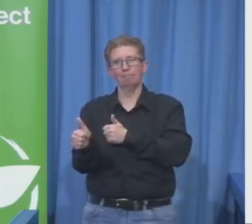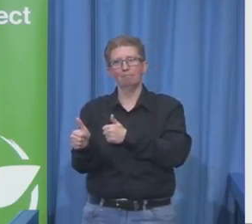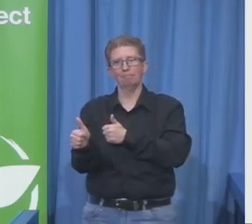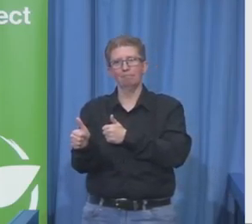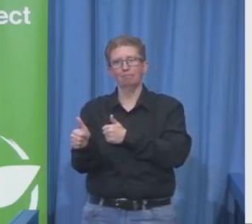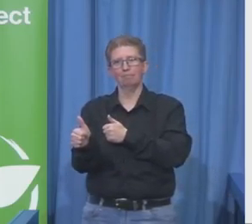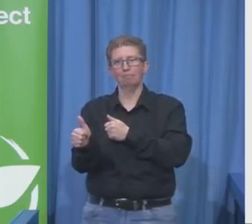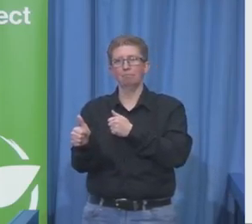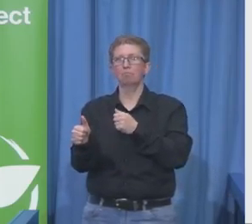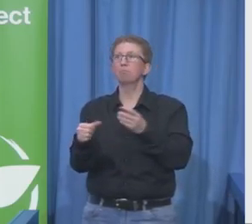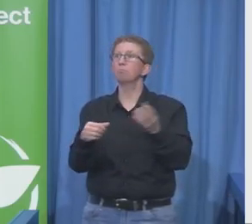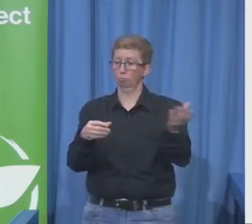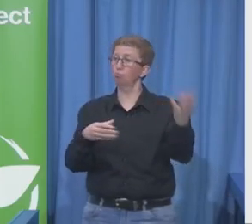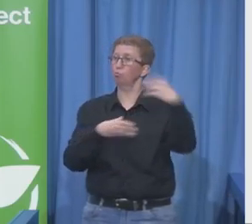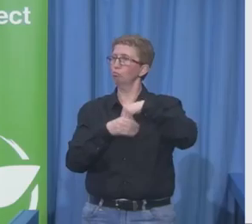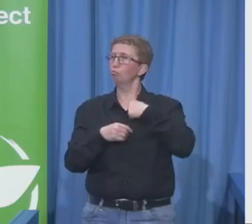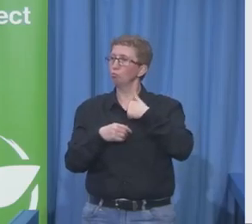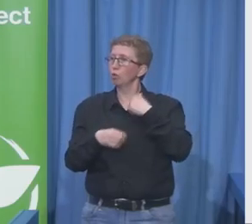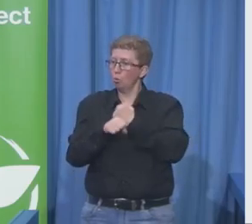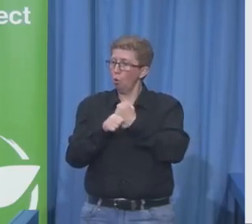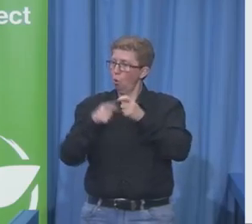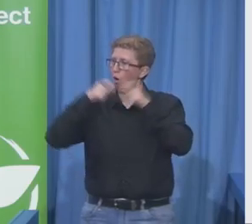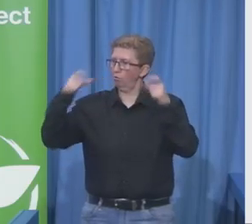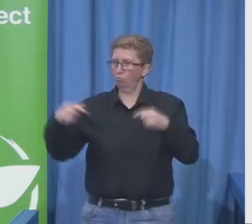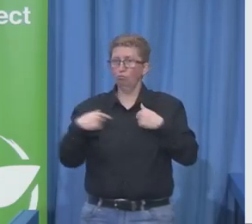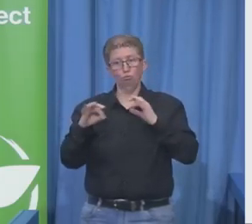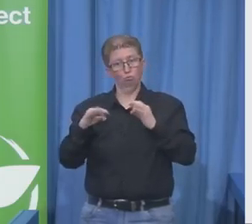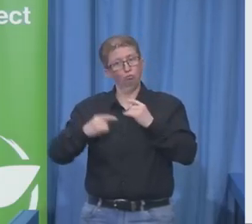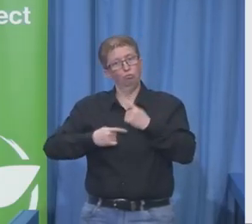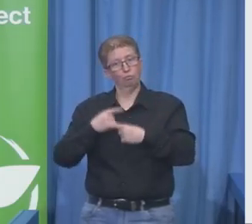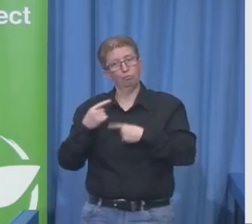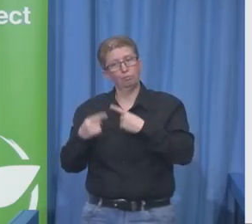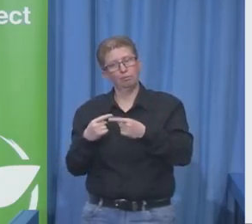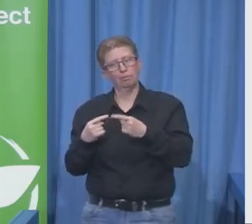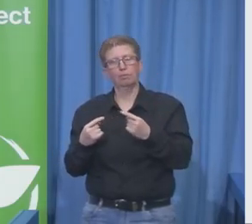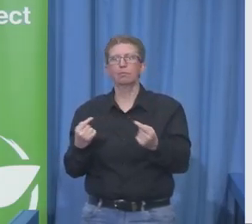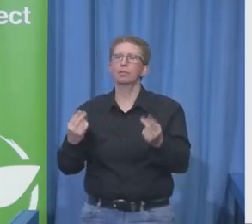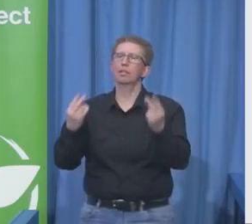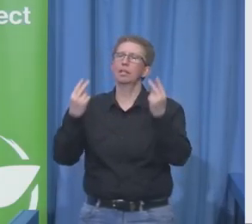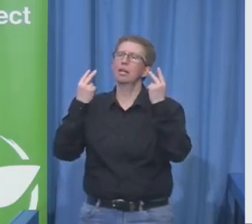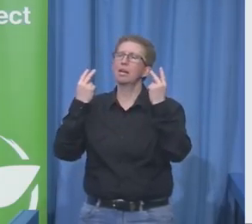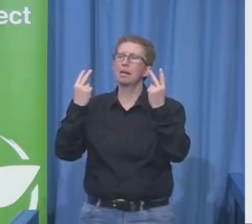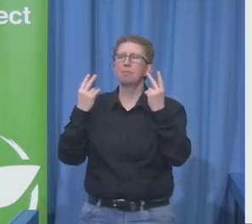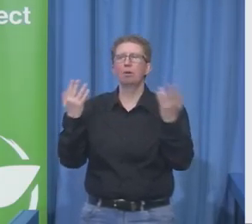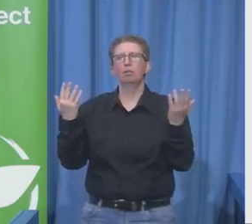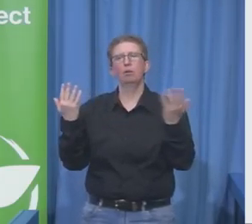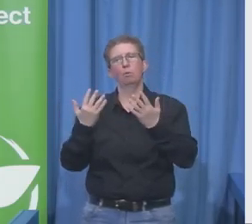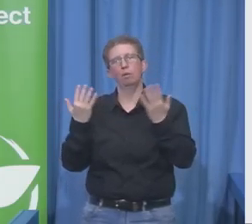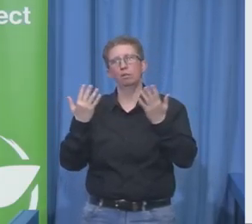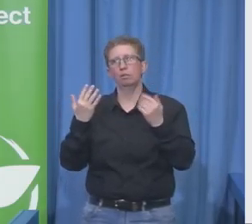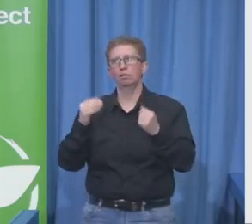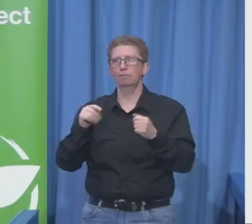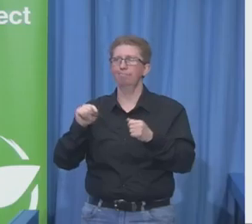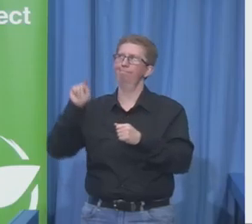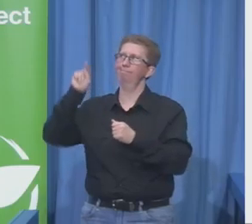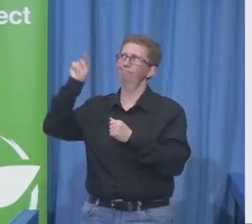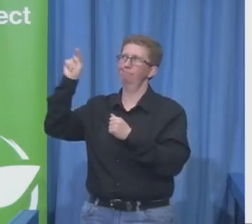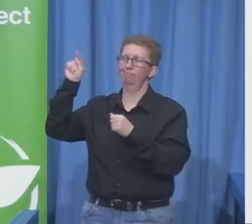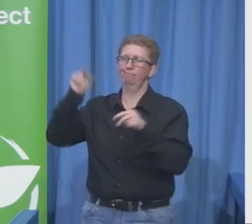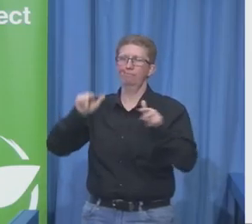close supervision that the manager really offers has been of great help. The person does a job